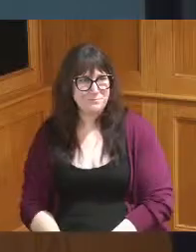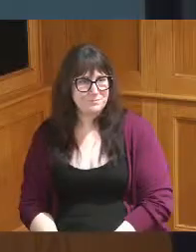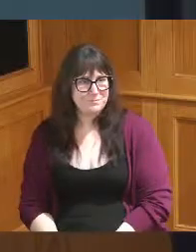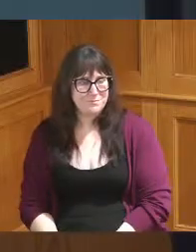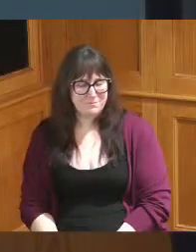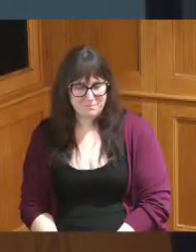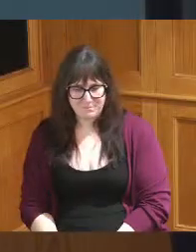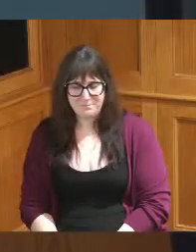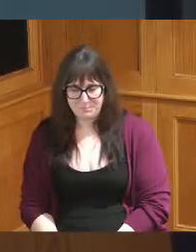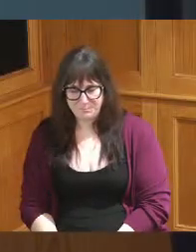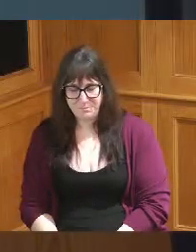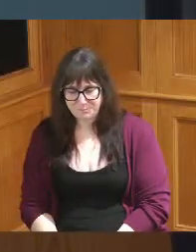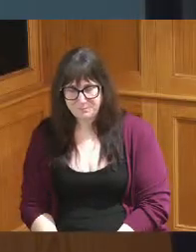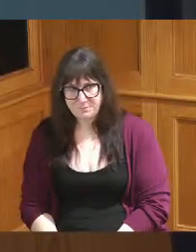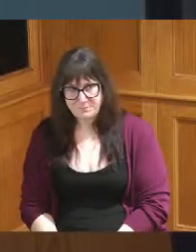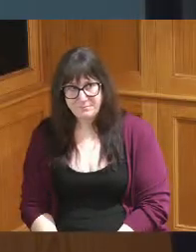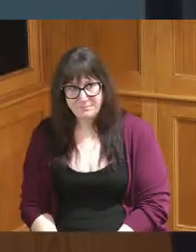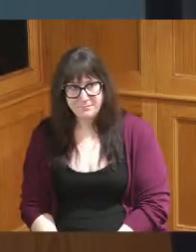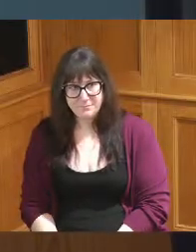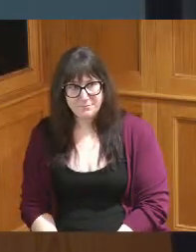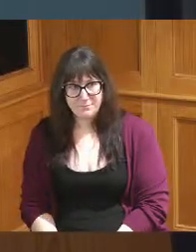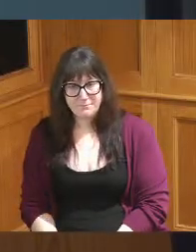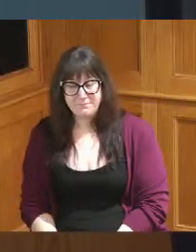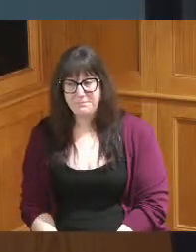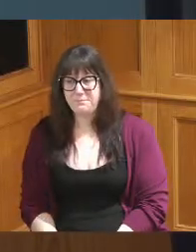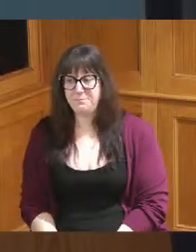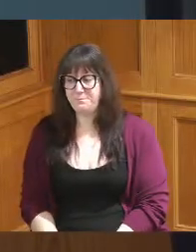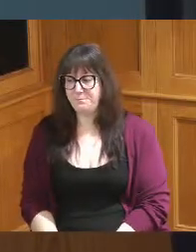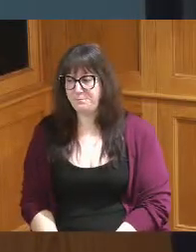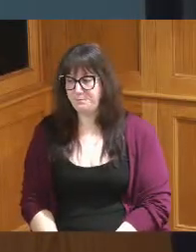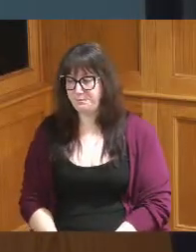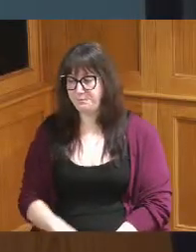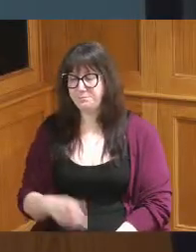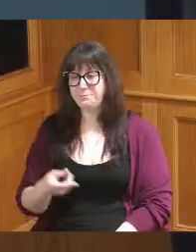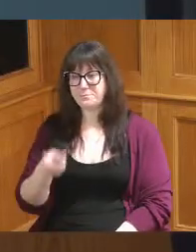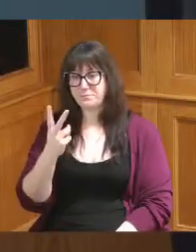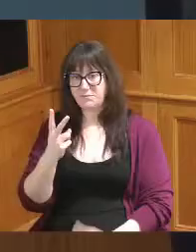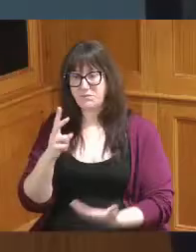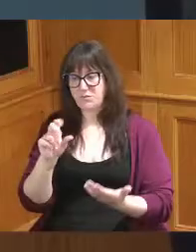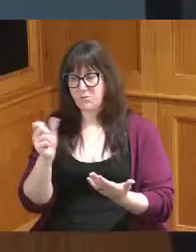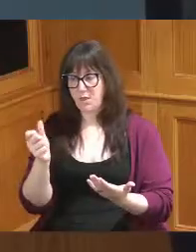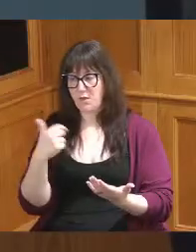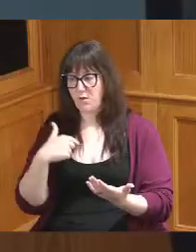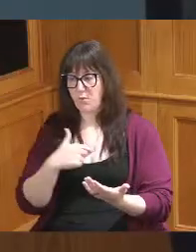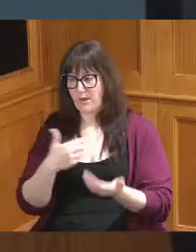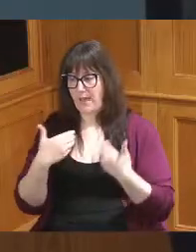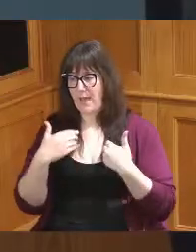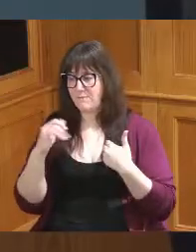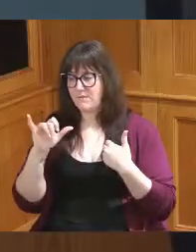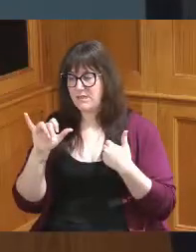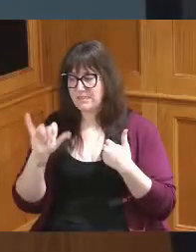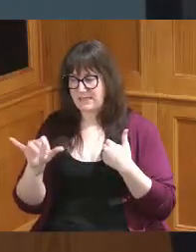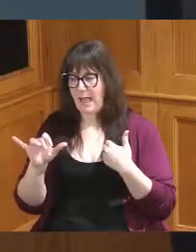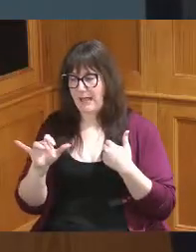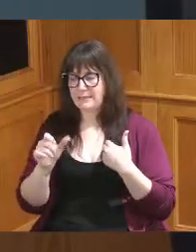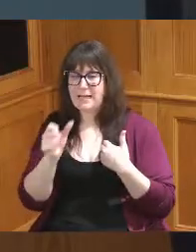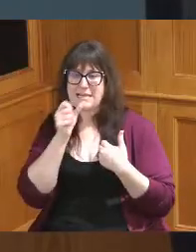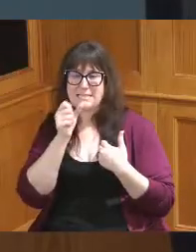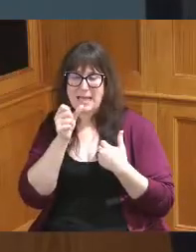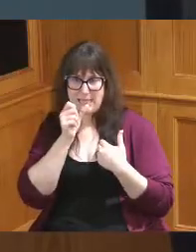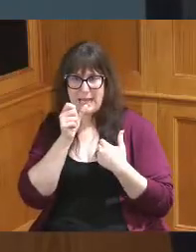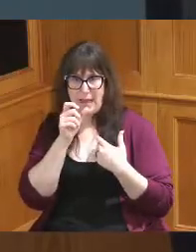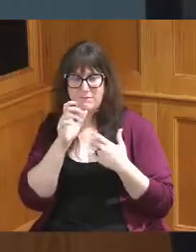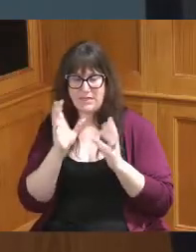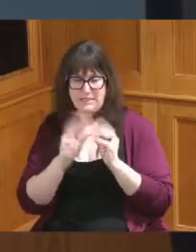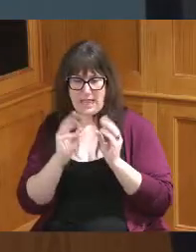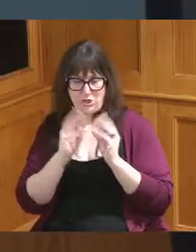Okay, thank you. All right, the other two items we have are executive sessions. So I